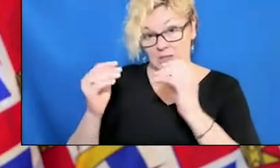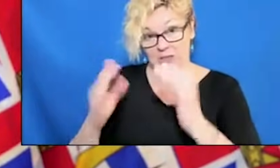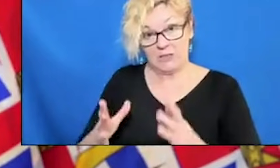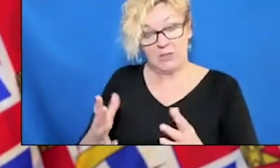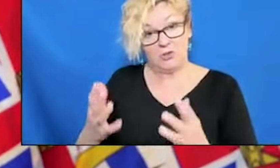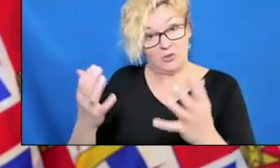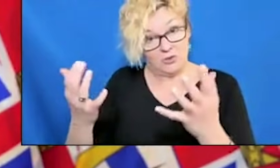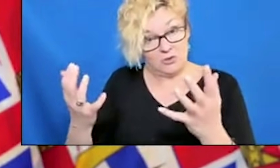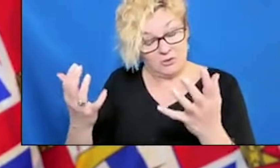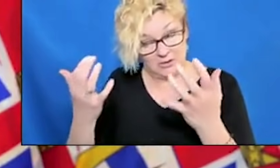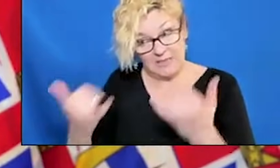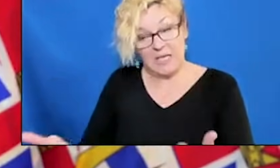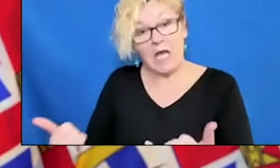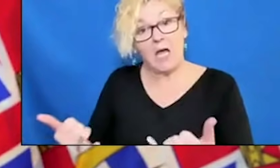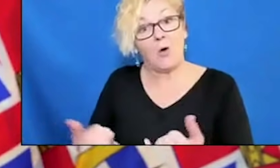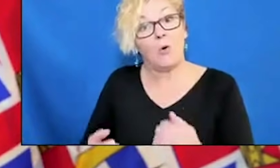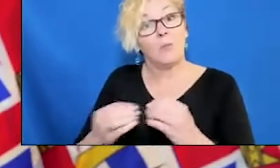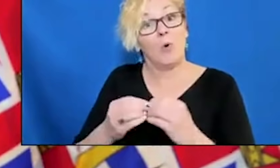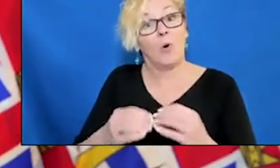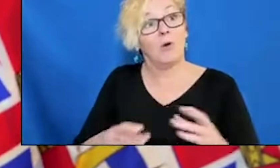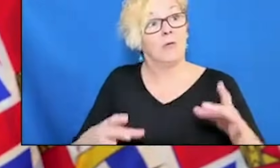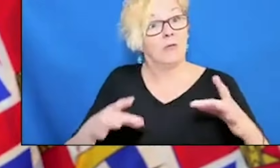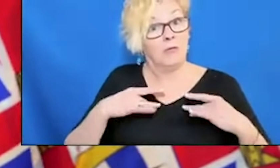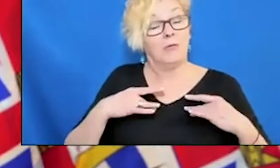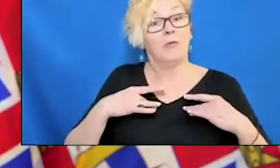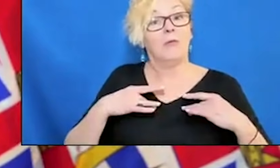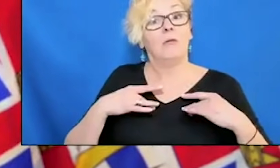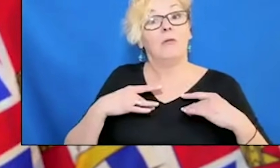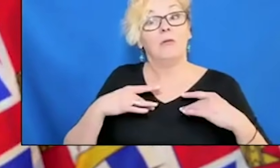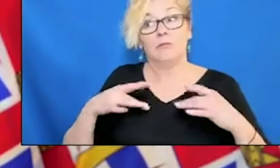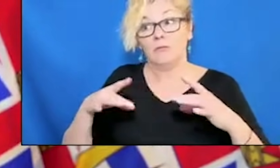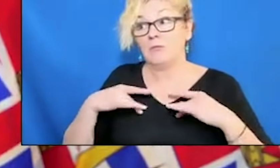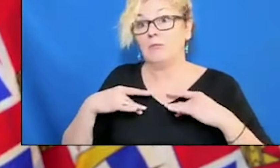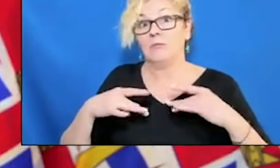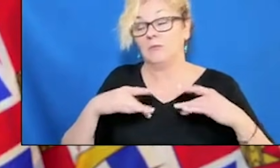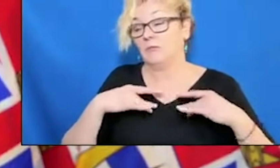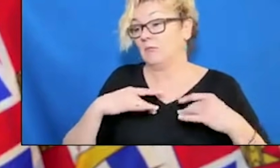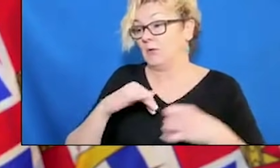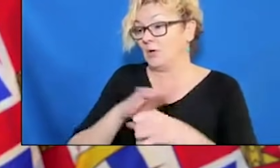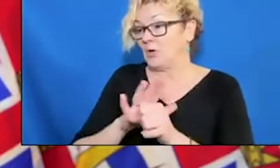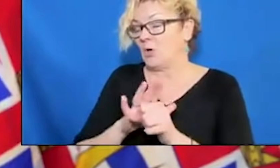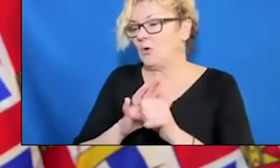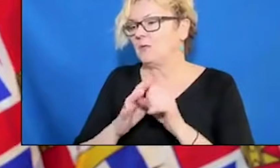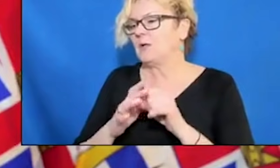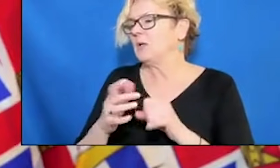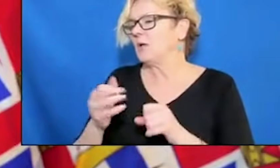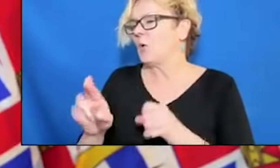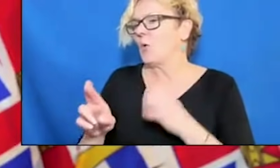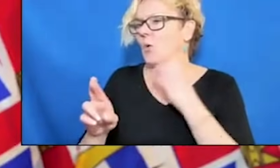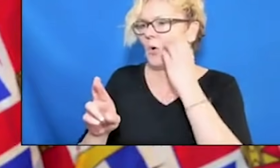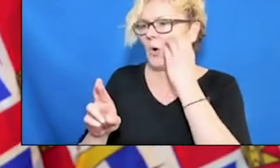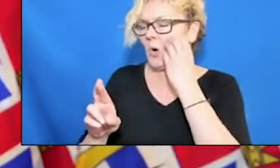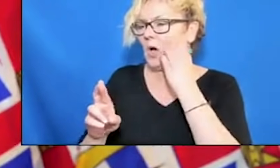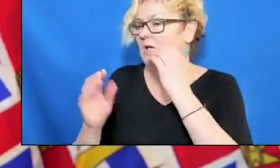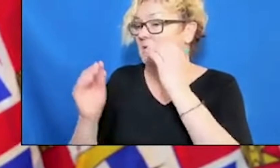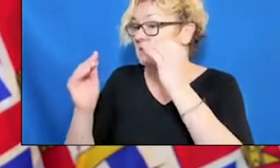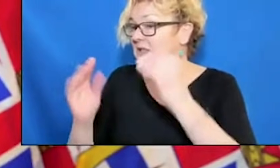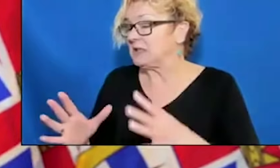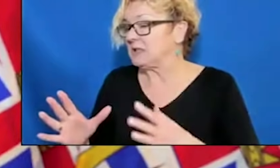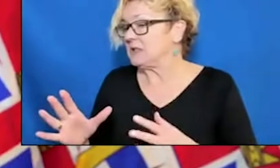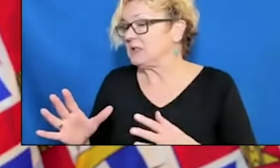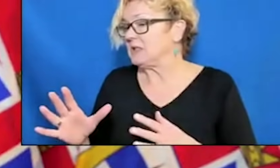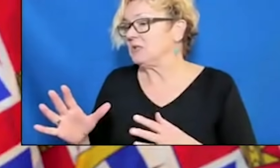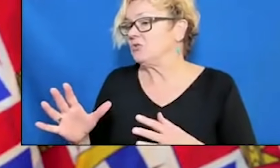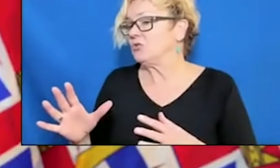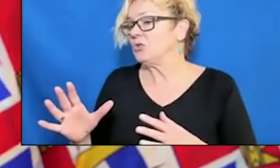or have teachers been passing the virus along to students in greater numbers than we first thought, or